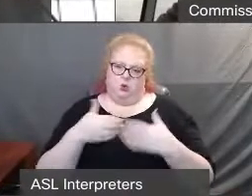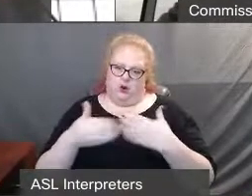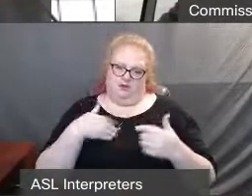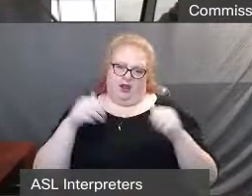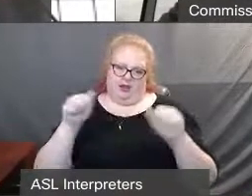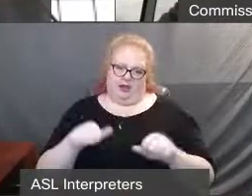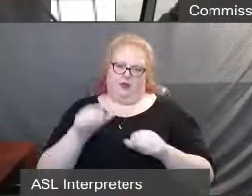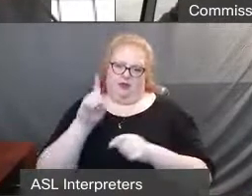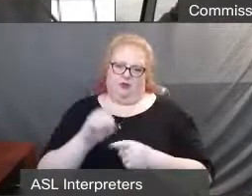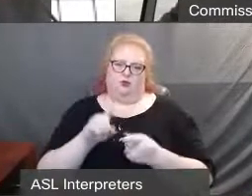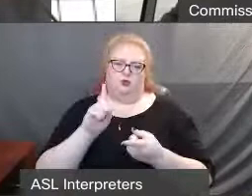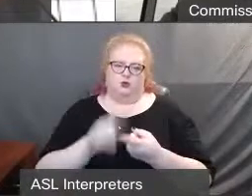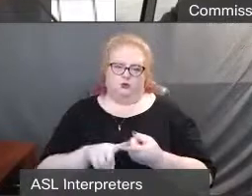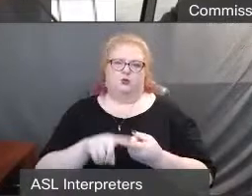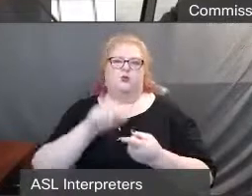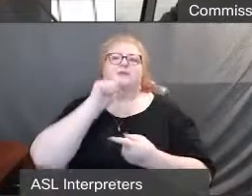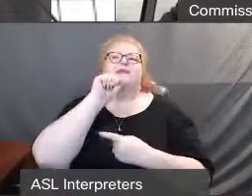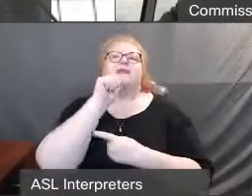the issue.